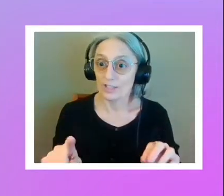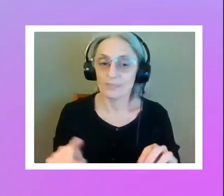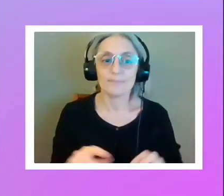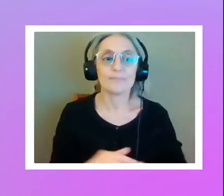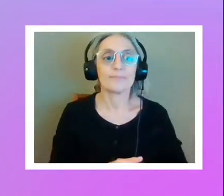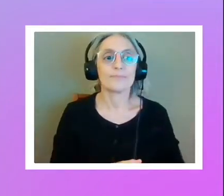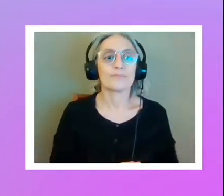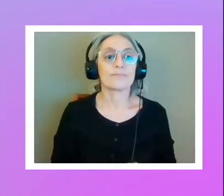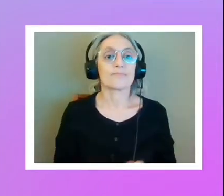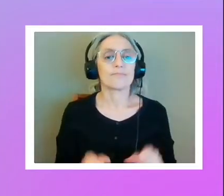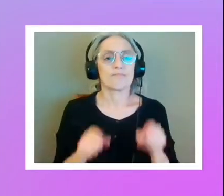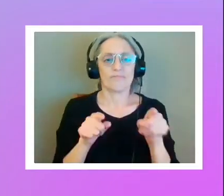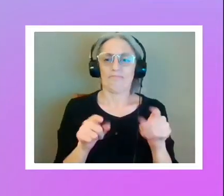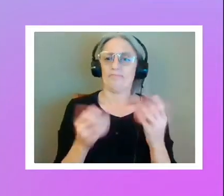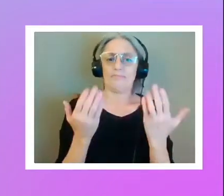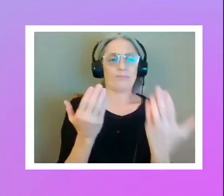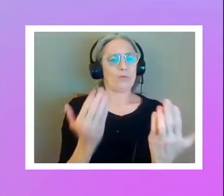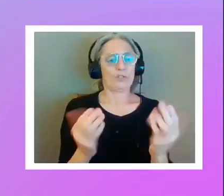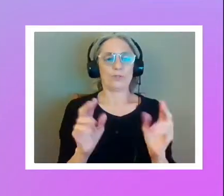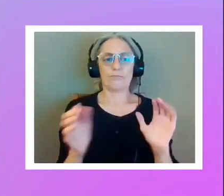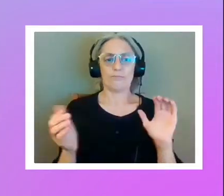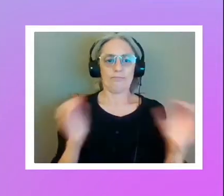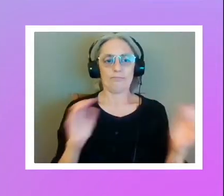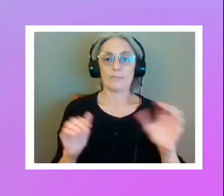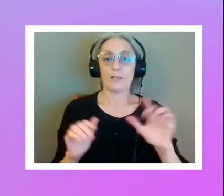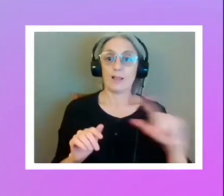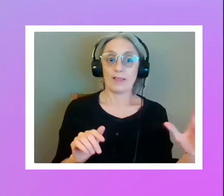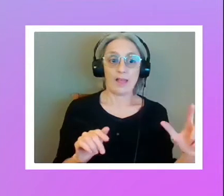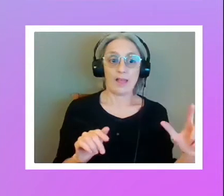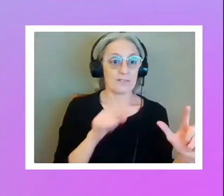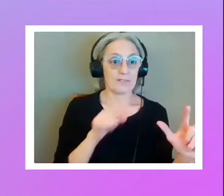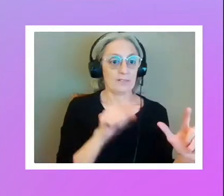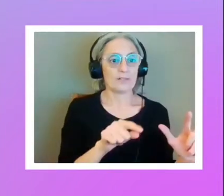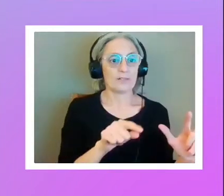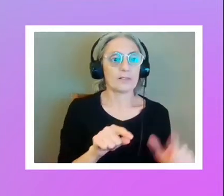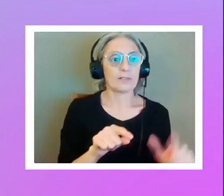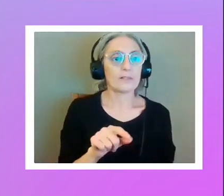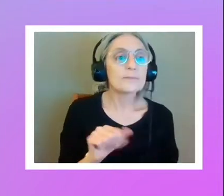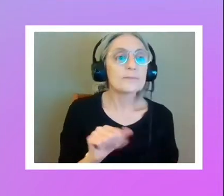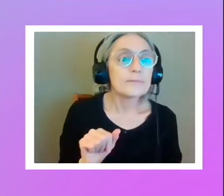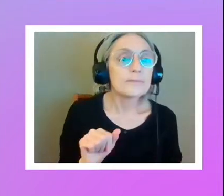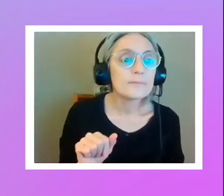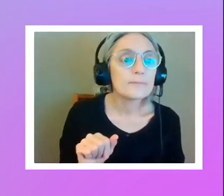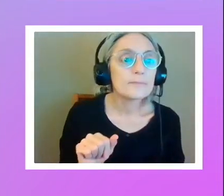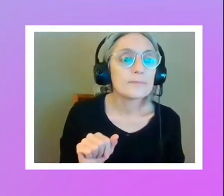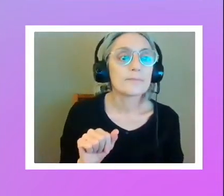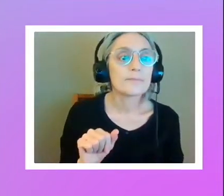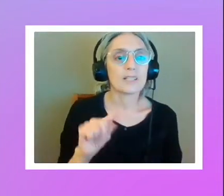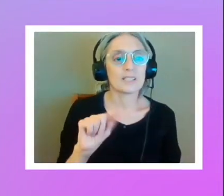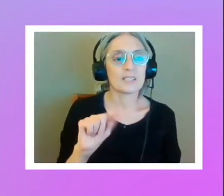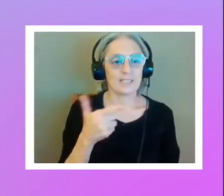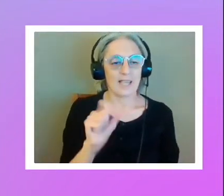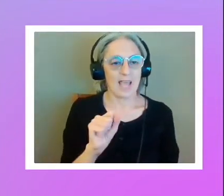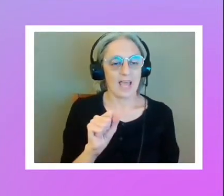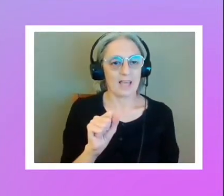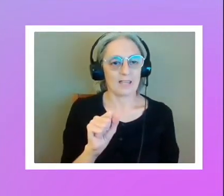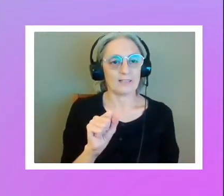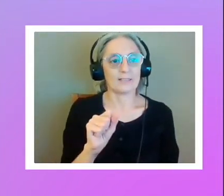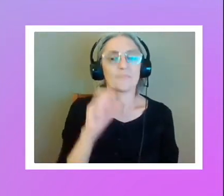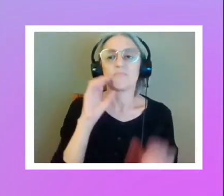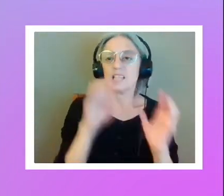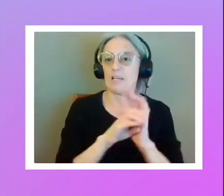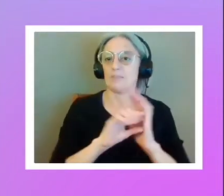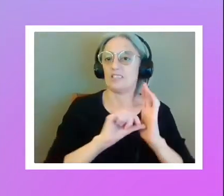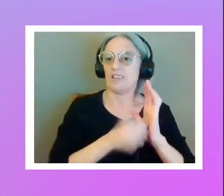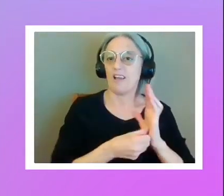Take a look at these two images. The one on the left has alt tags and the images highlighted. I highlighted them for you. And the one